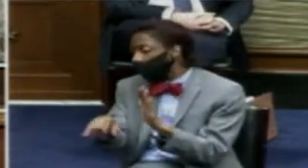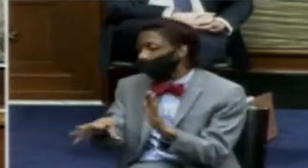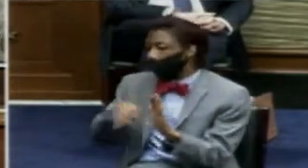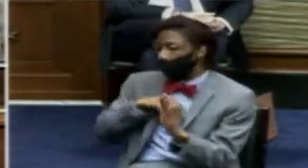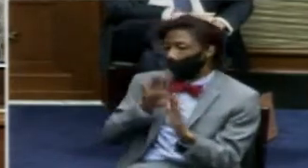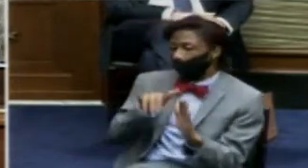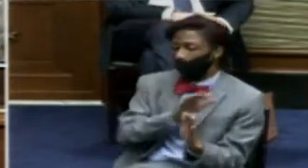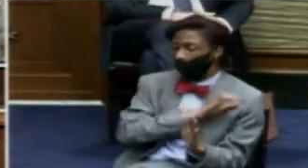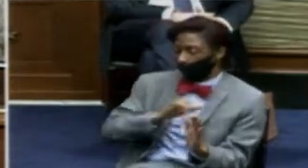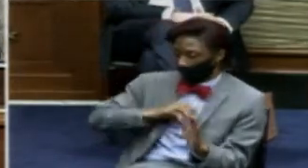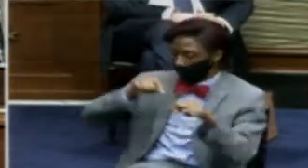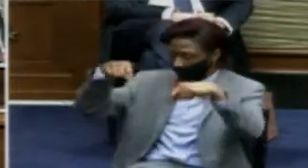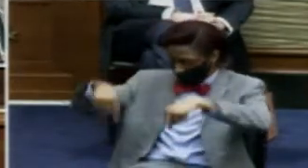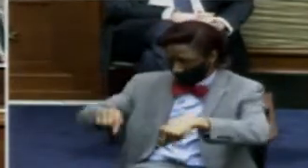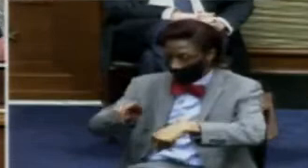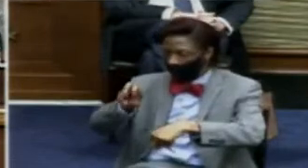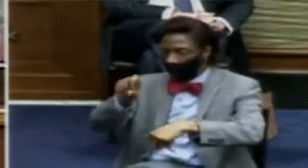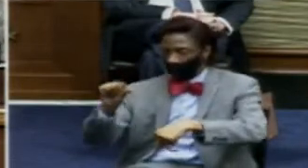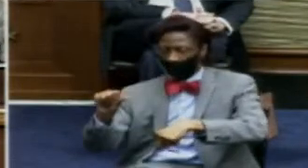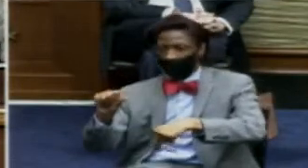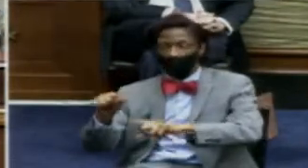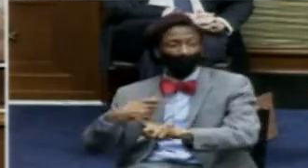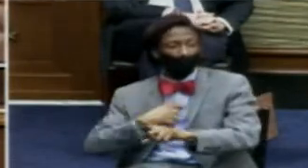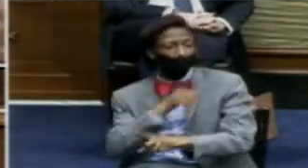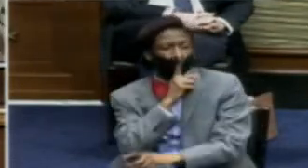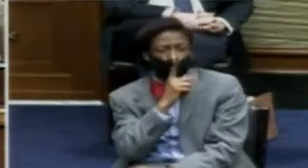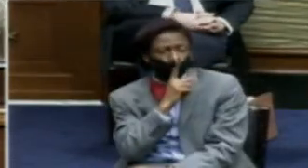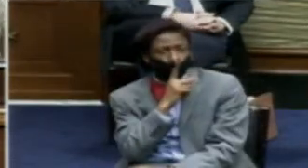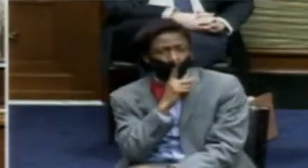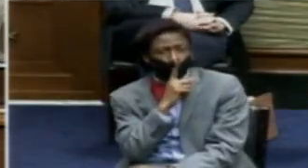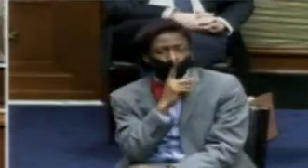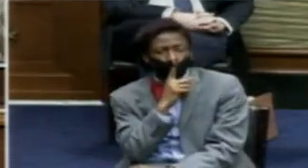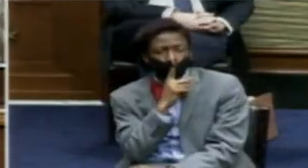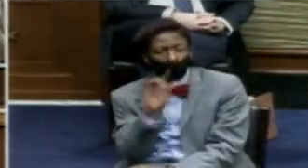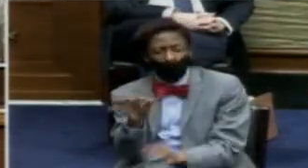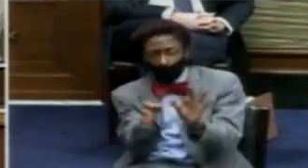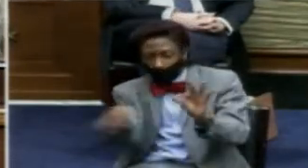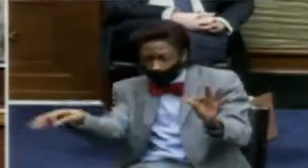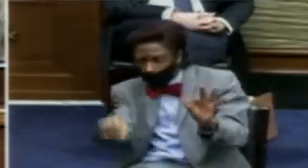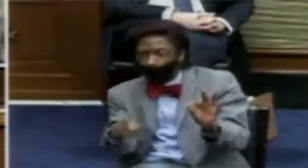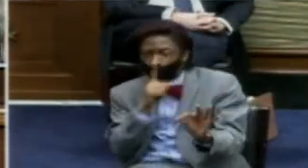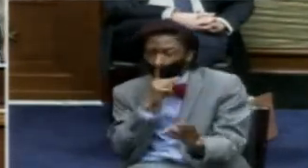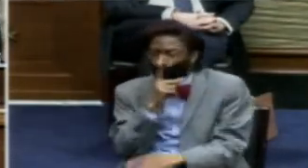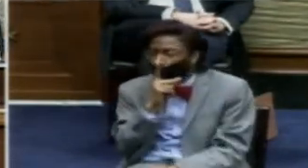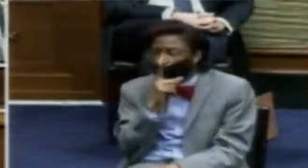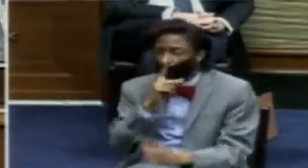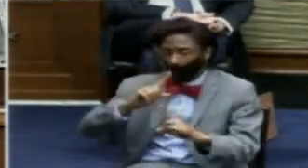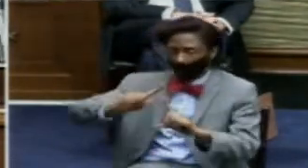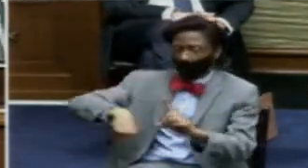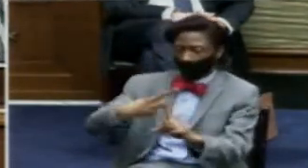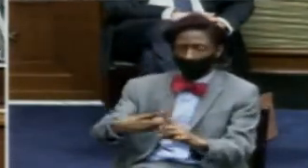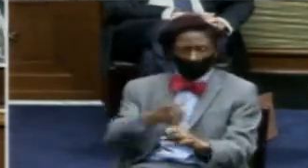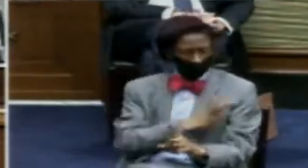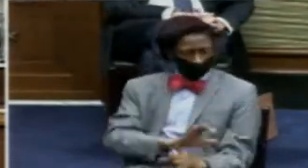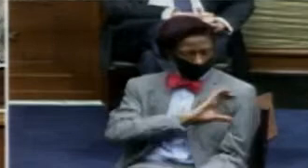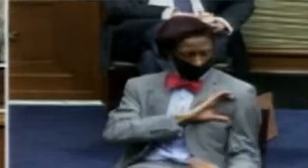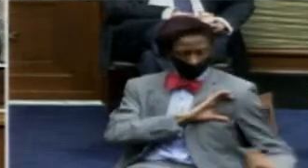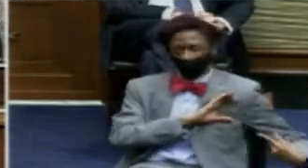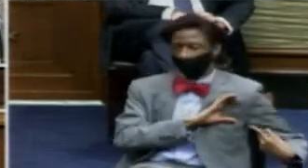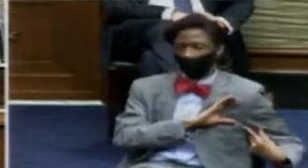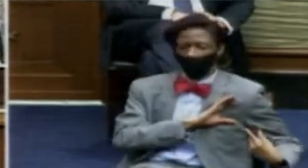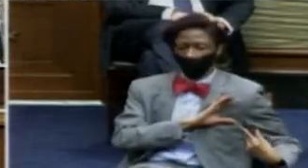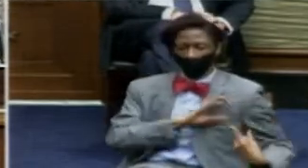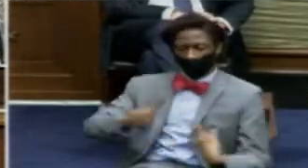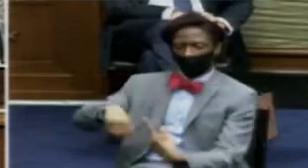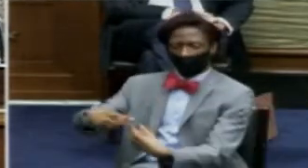Congress into this union. Now, it says nothing. Those are the words. It says nothing about characteristics of the